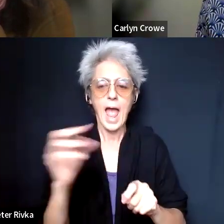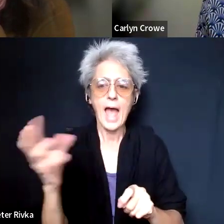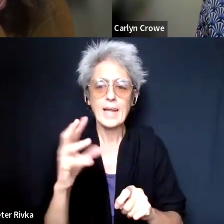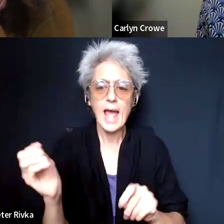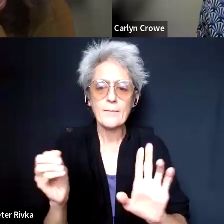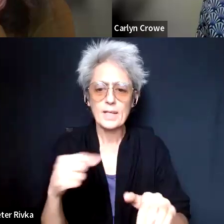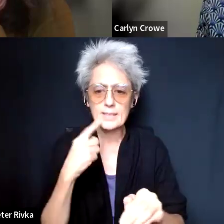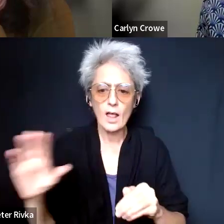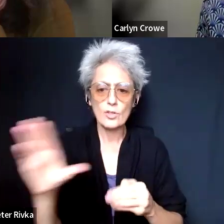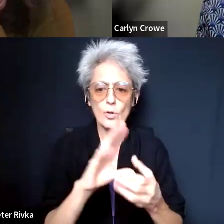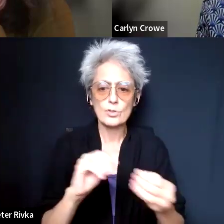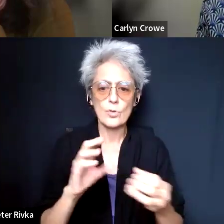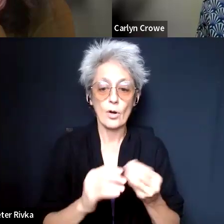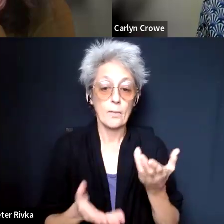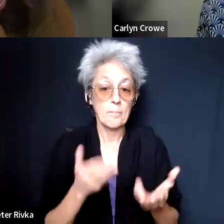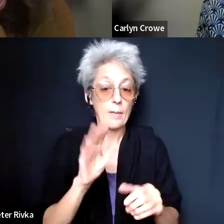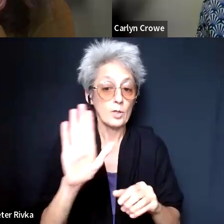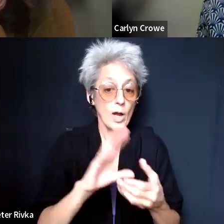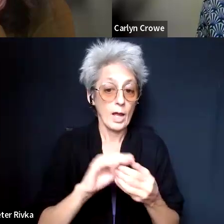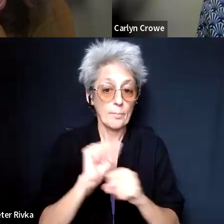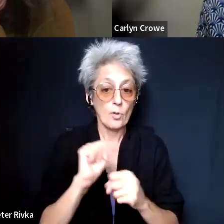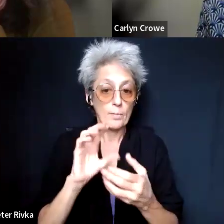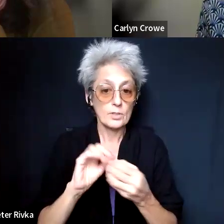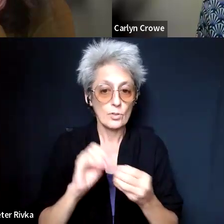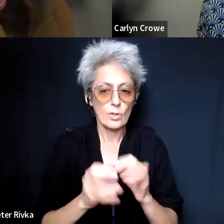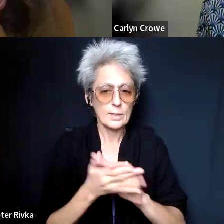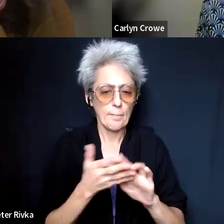about employment, education, healthcare.